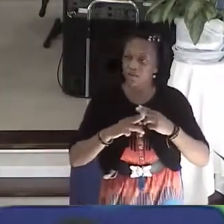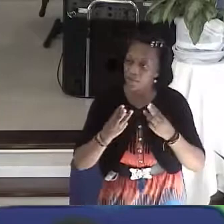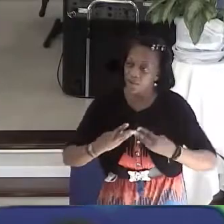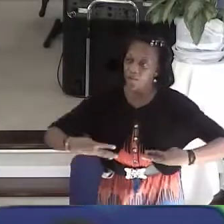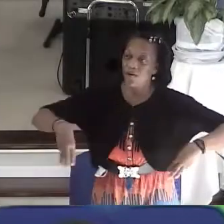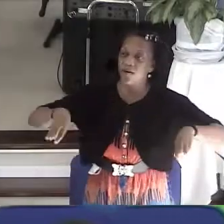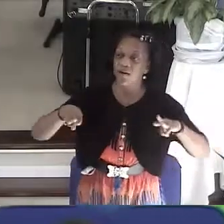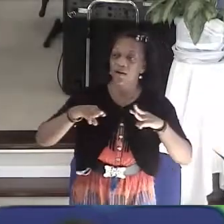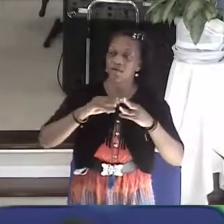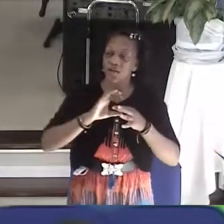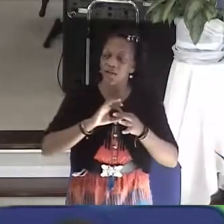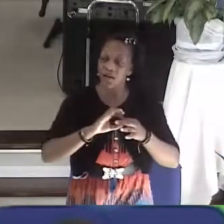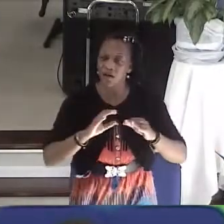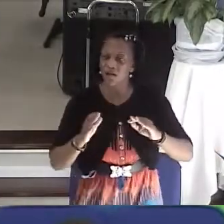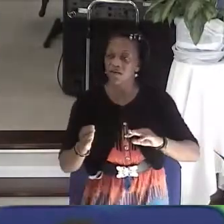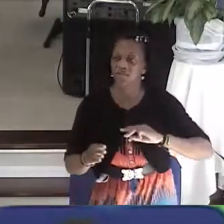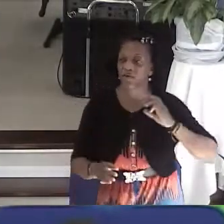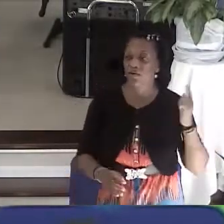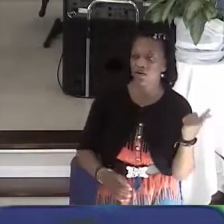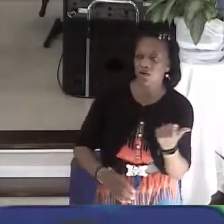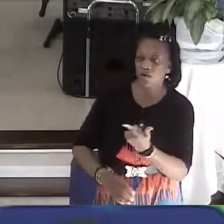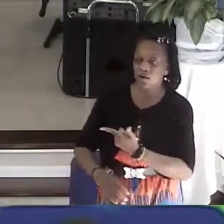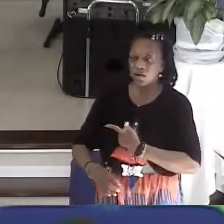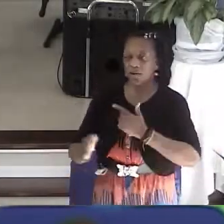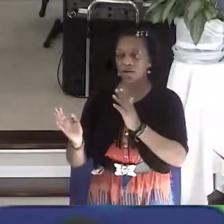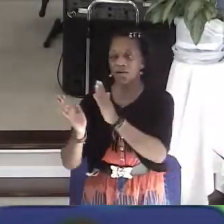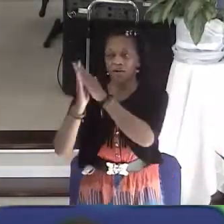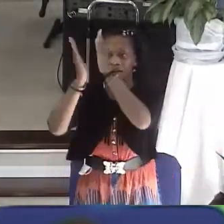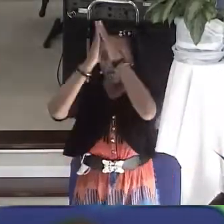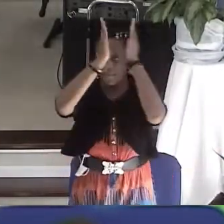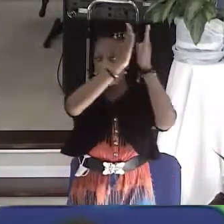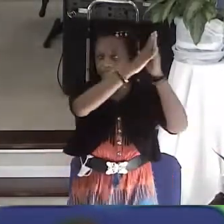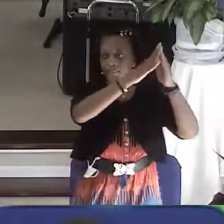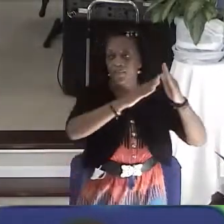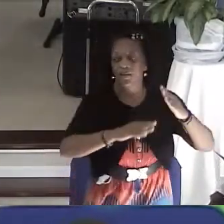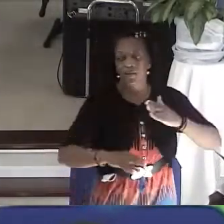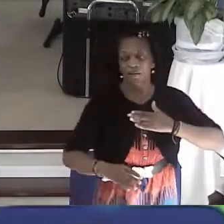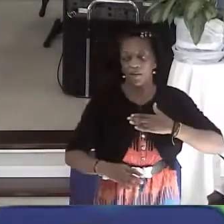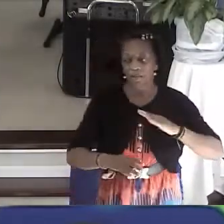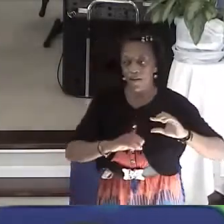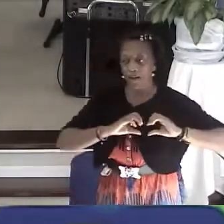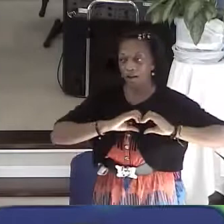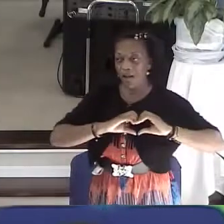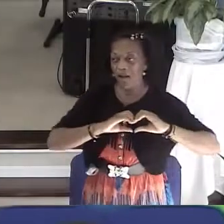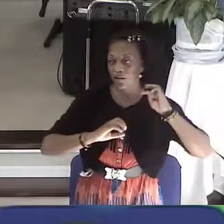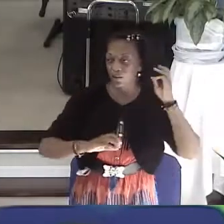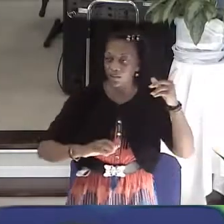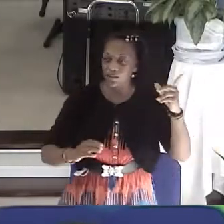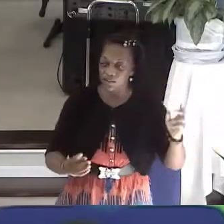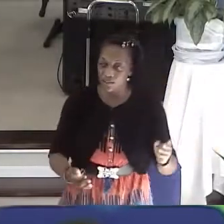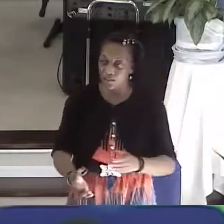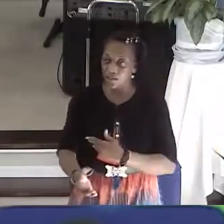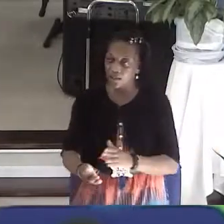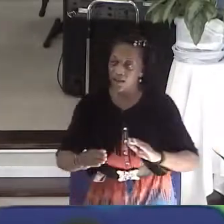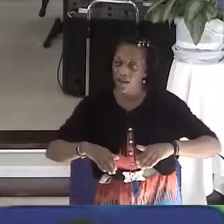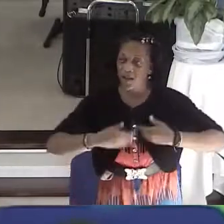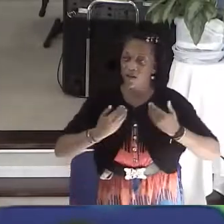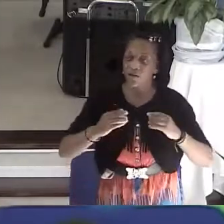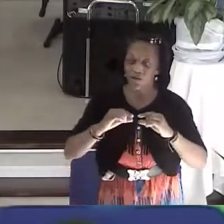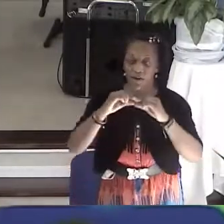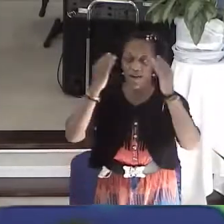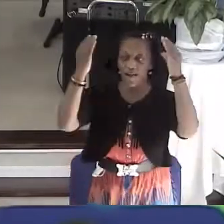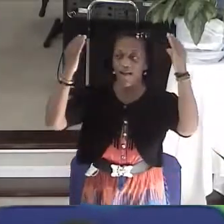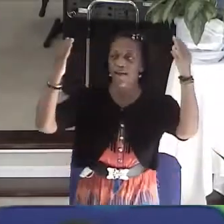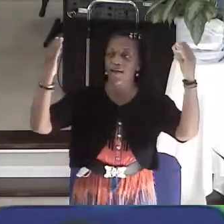names, you are worthy of all praise. And my heart will sing,